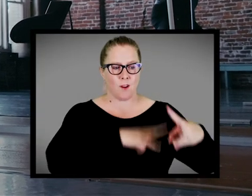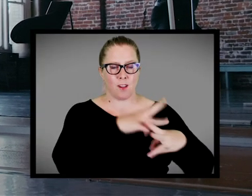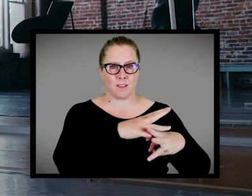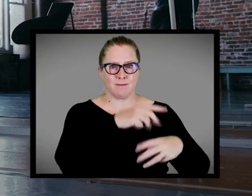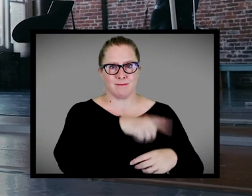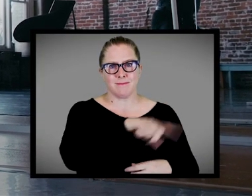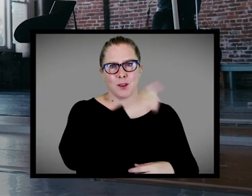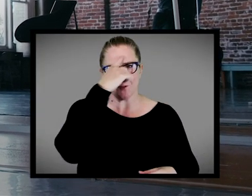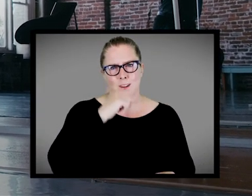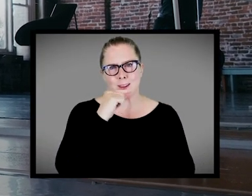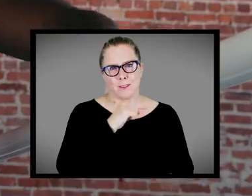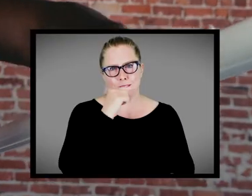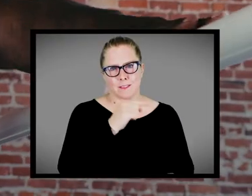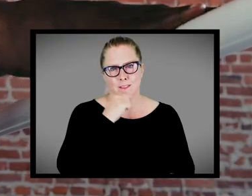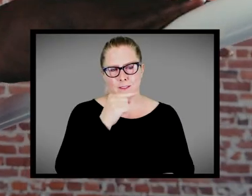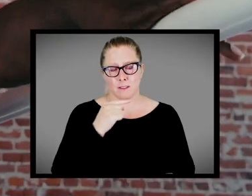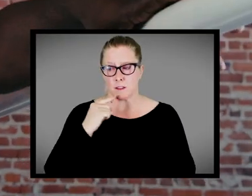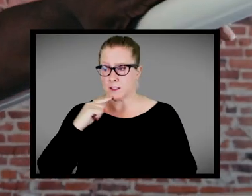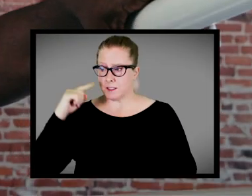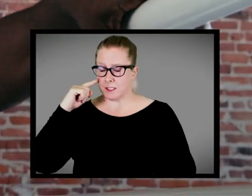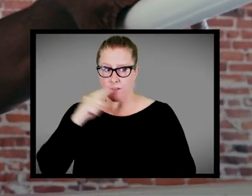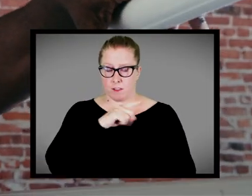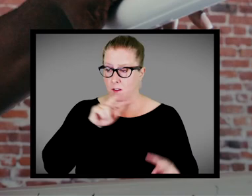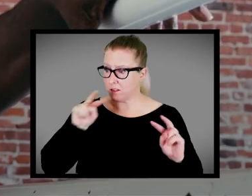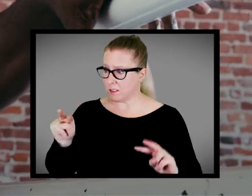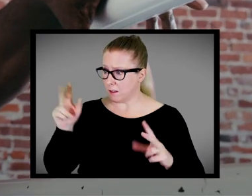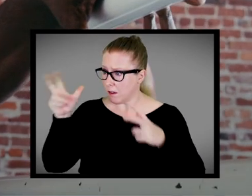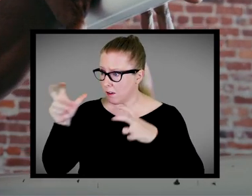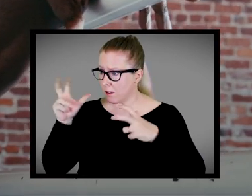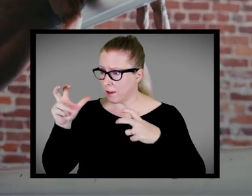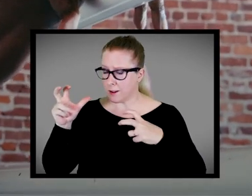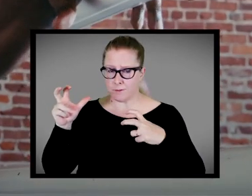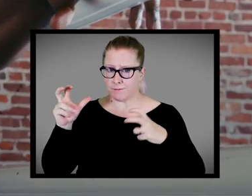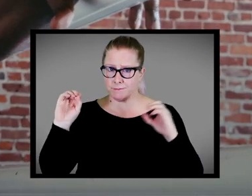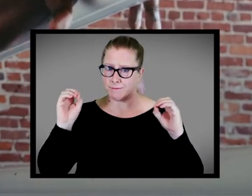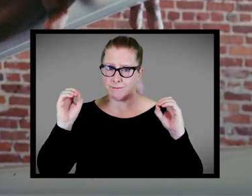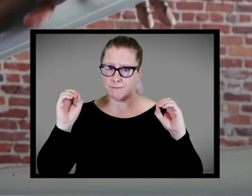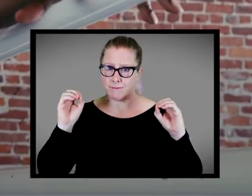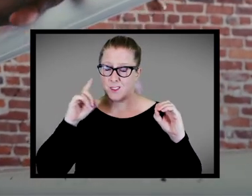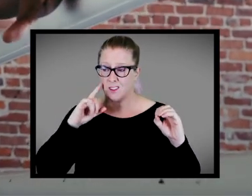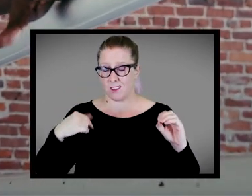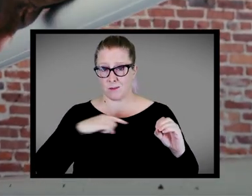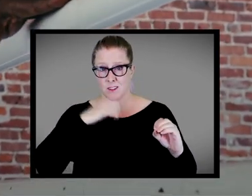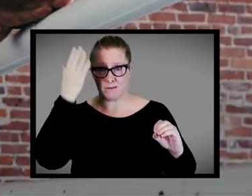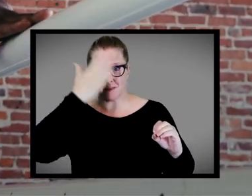the world made for hearing people. They don't hear us, see us, we're like invisible.